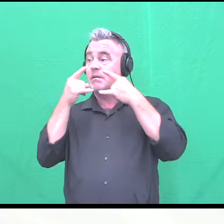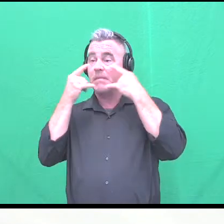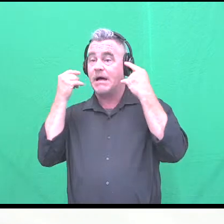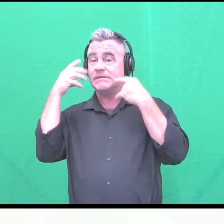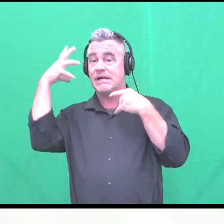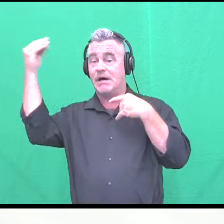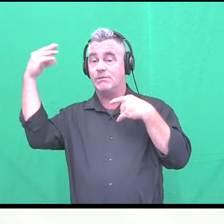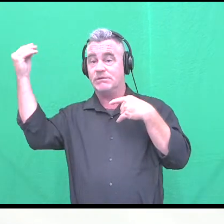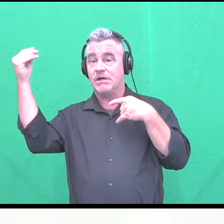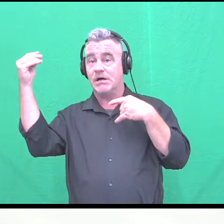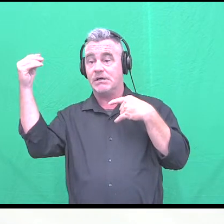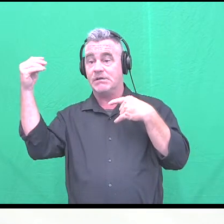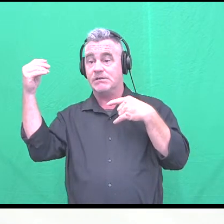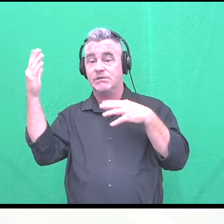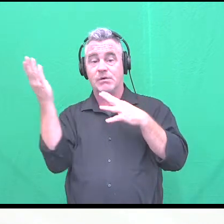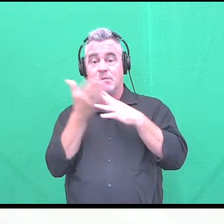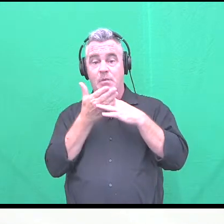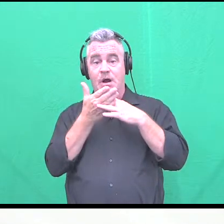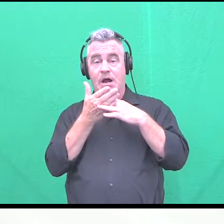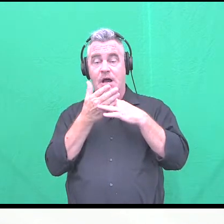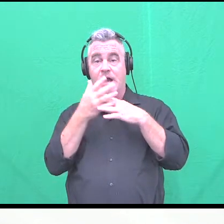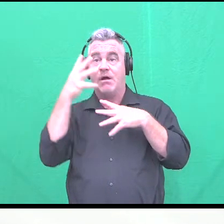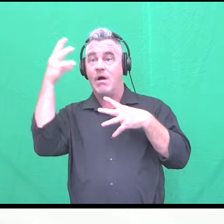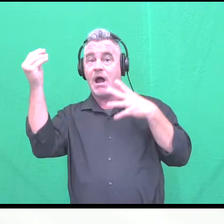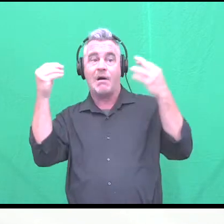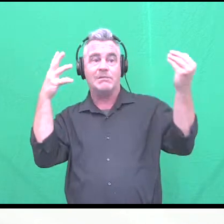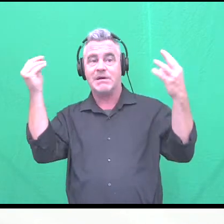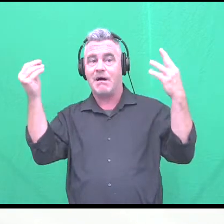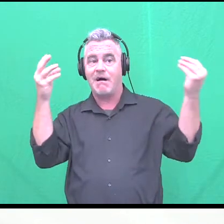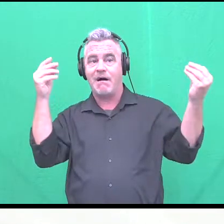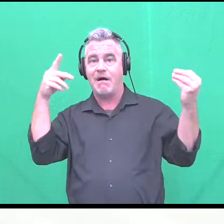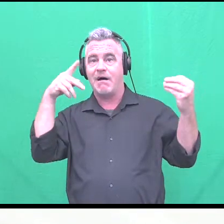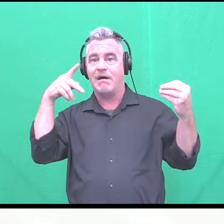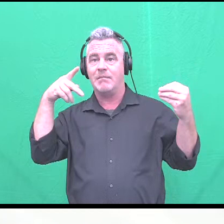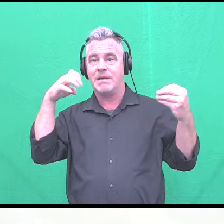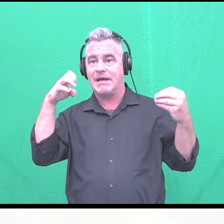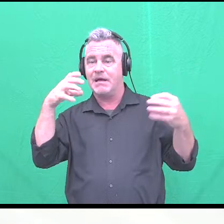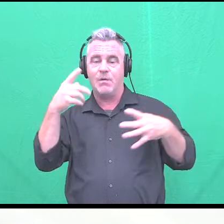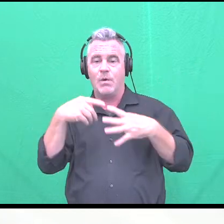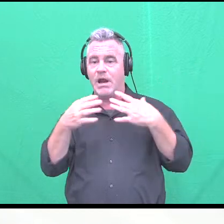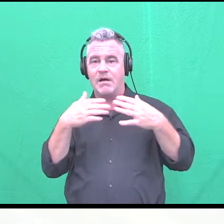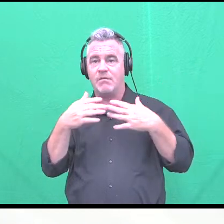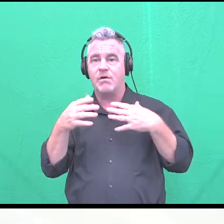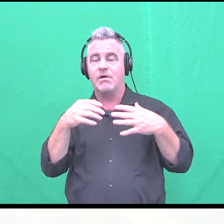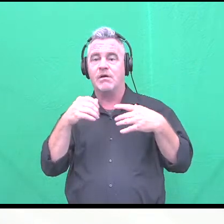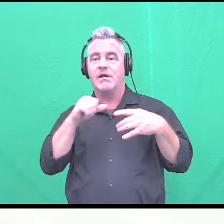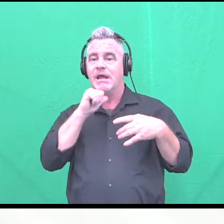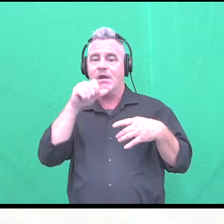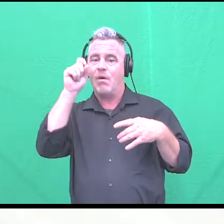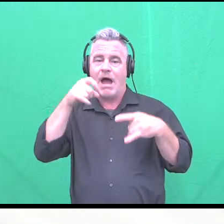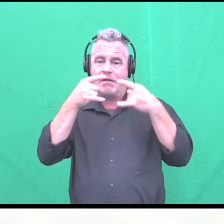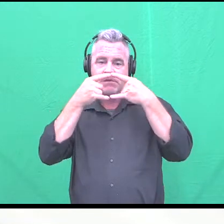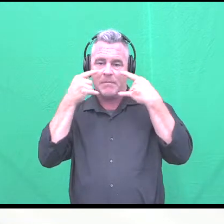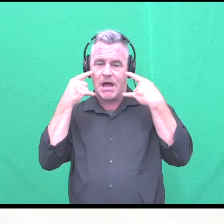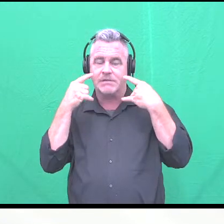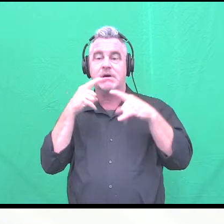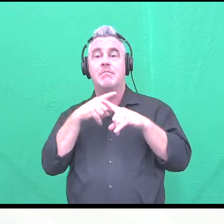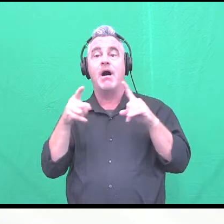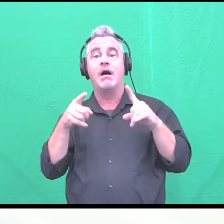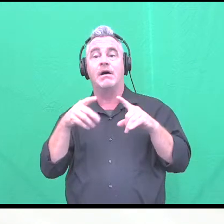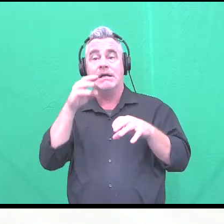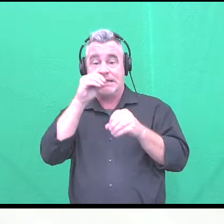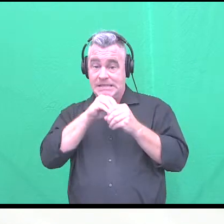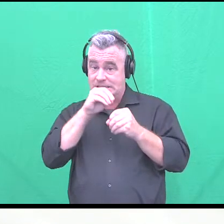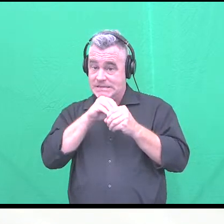students are at recess or participating in outdoor activities, they do not have to wear a mask. However,